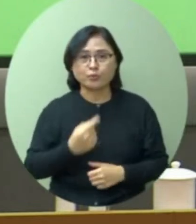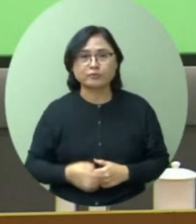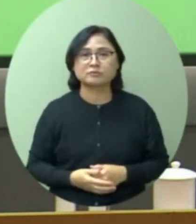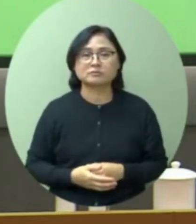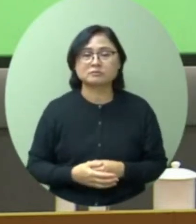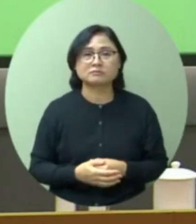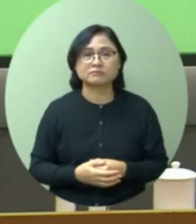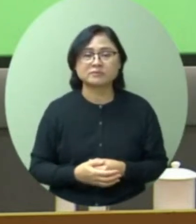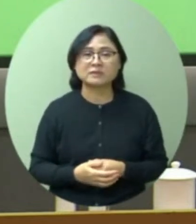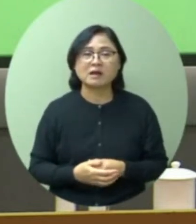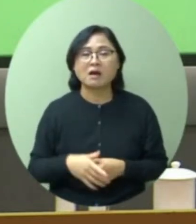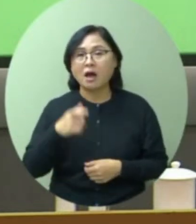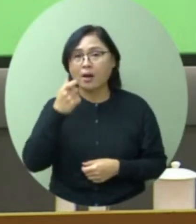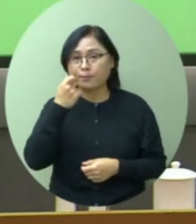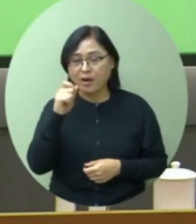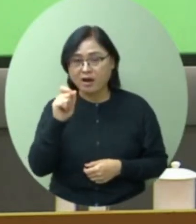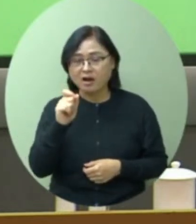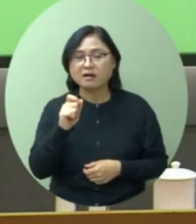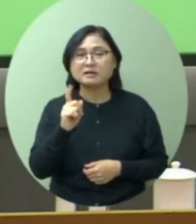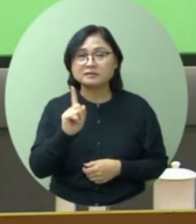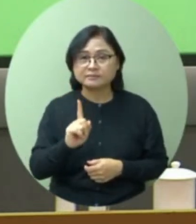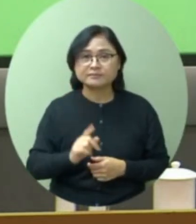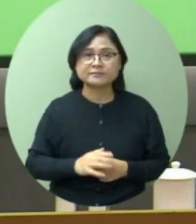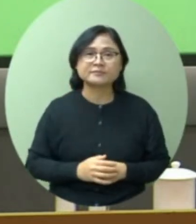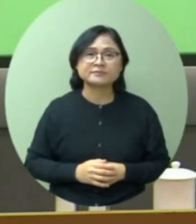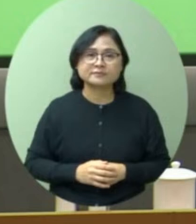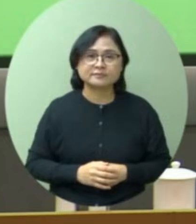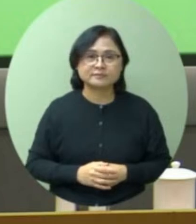areas. So we work together.